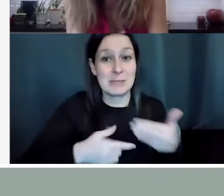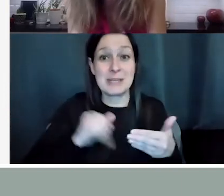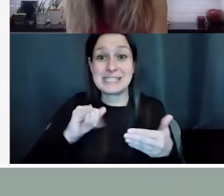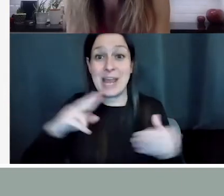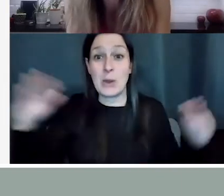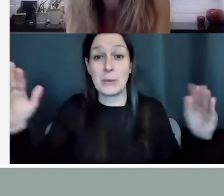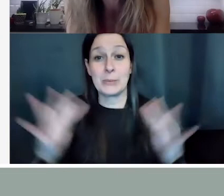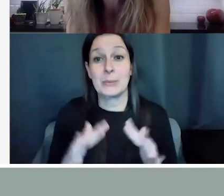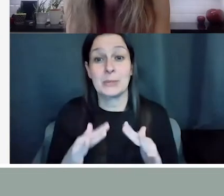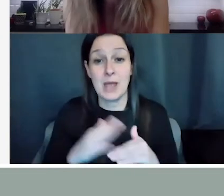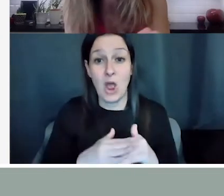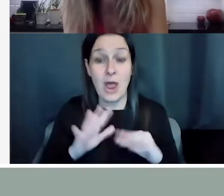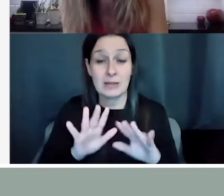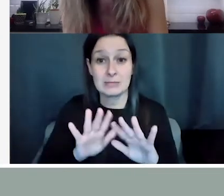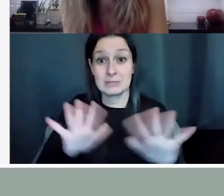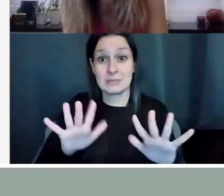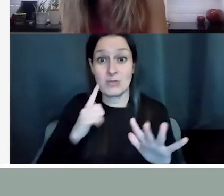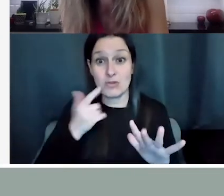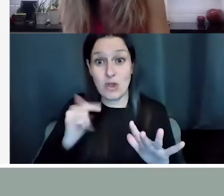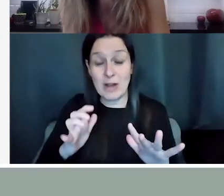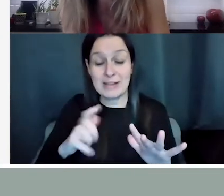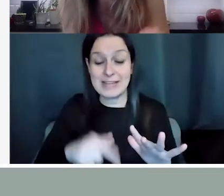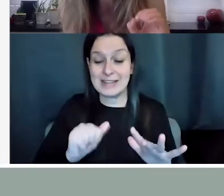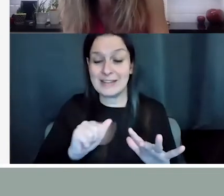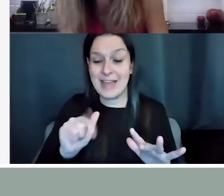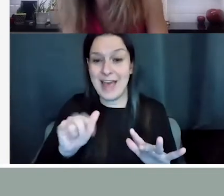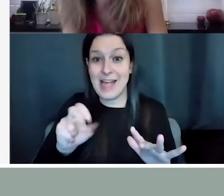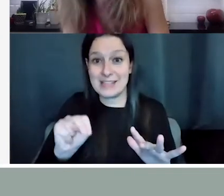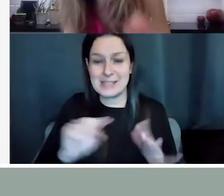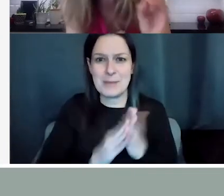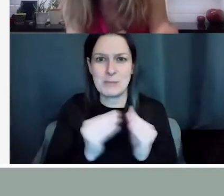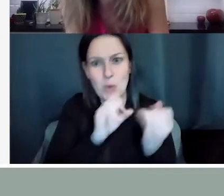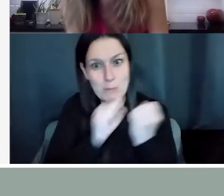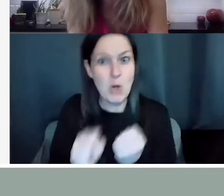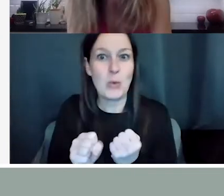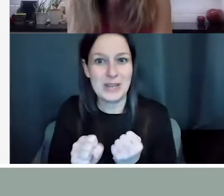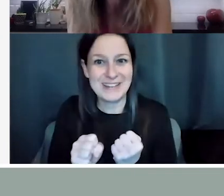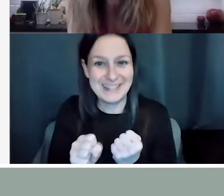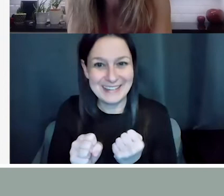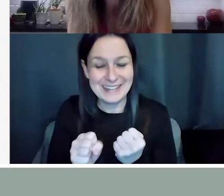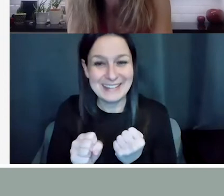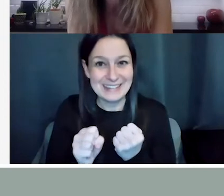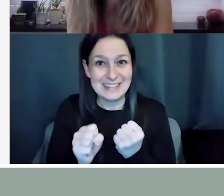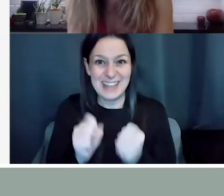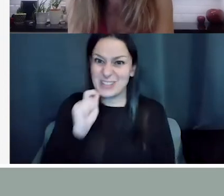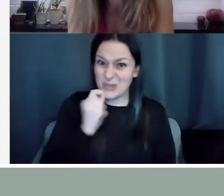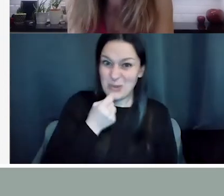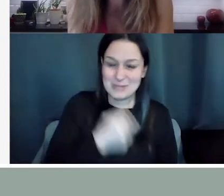the exposed garlic, it makes the allicin more potent. It potentiates. So that's a cool